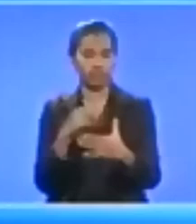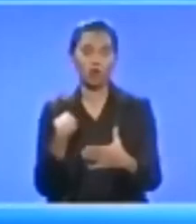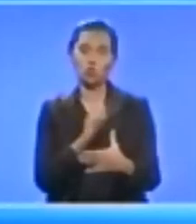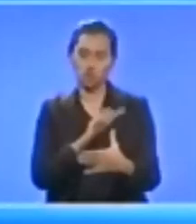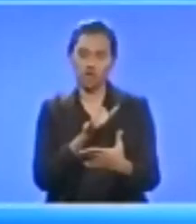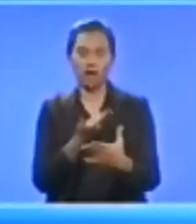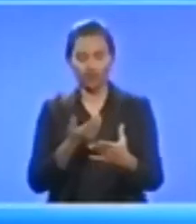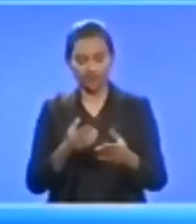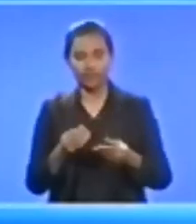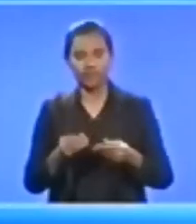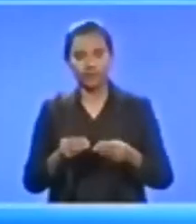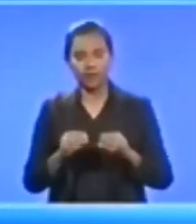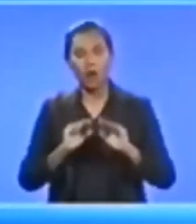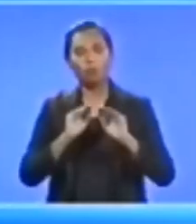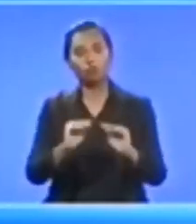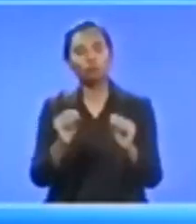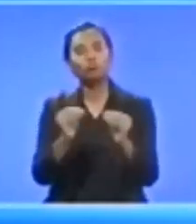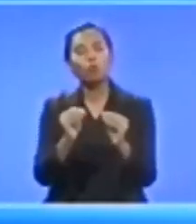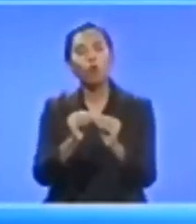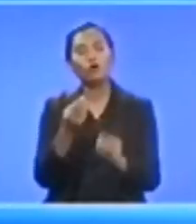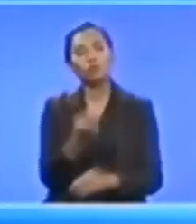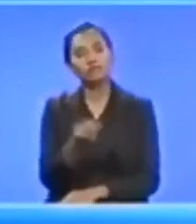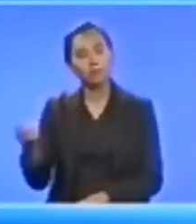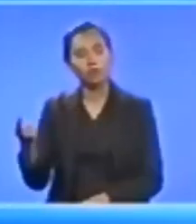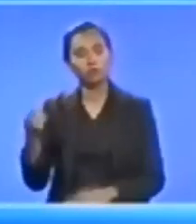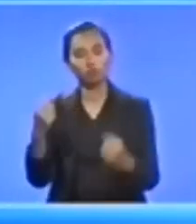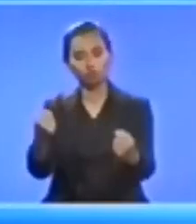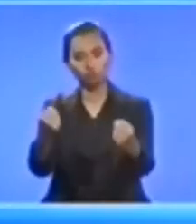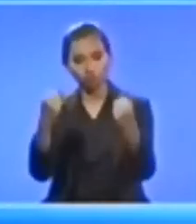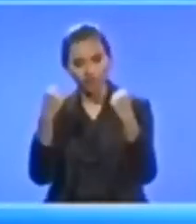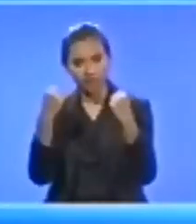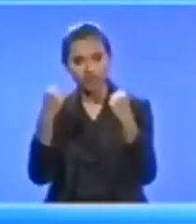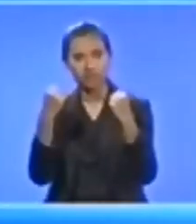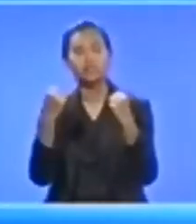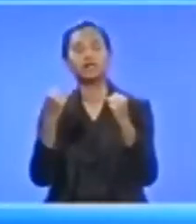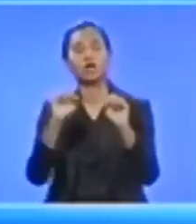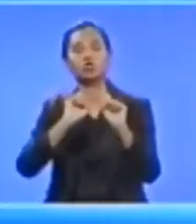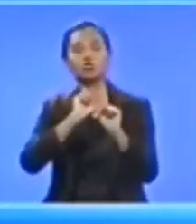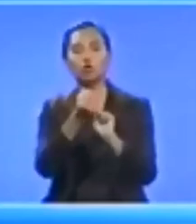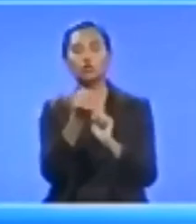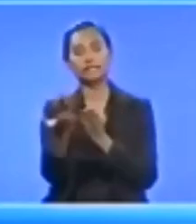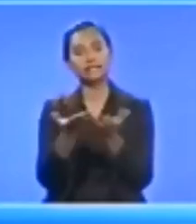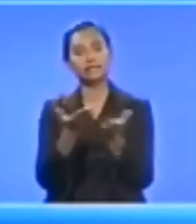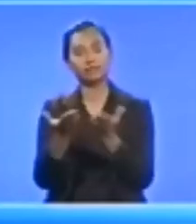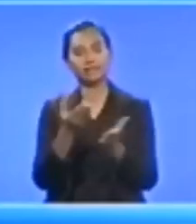more resources to strengthen our social services sector.